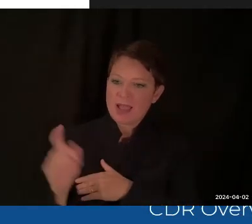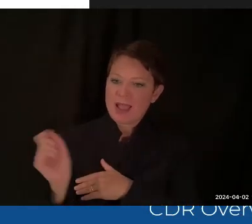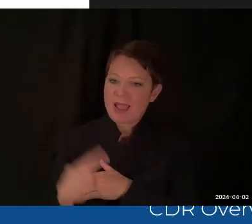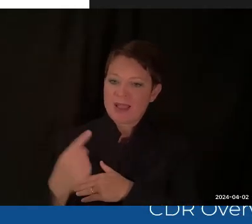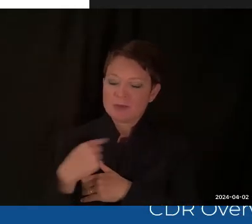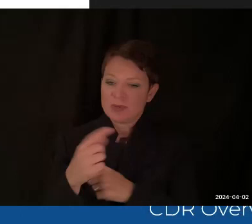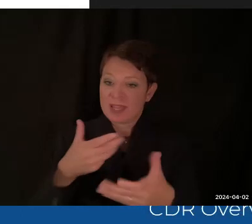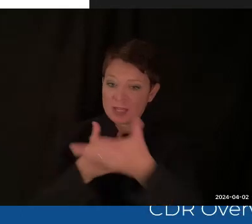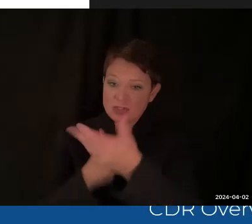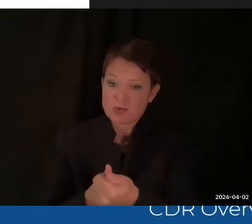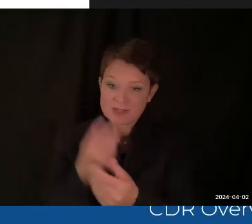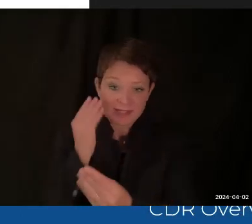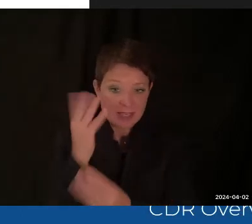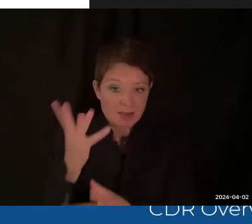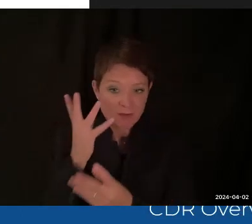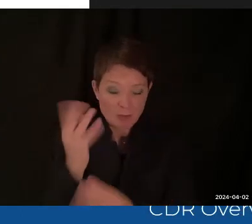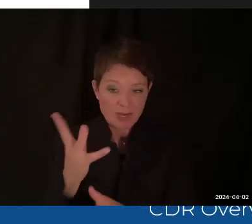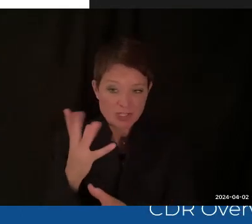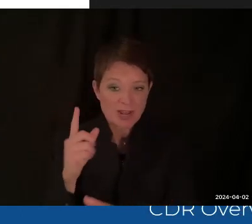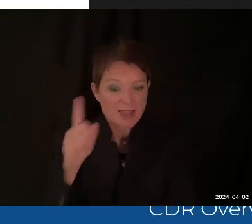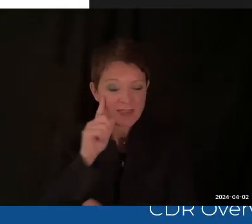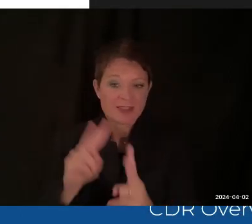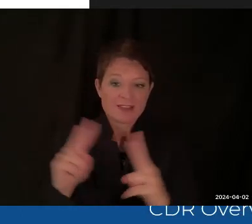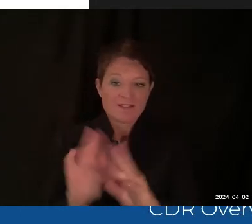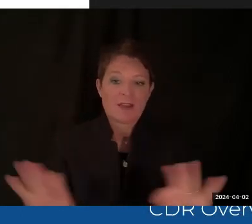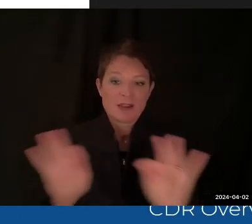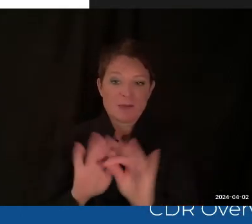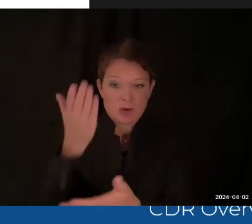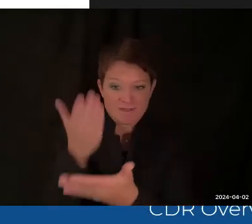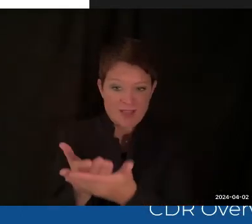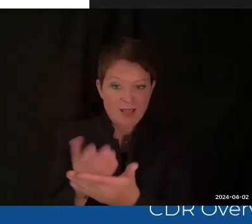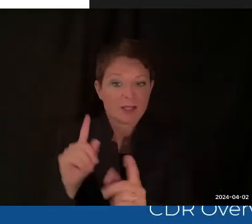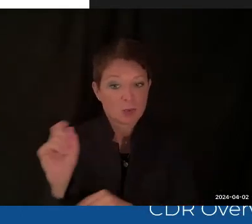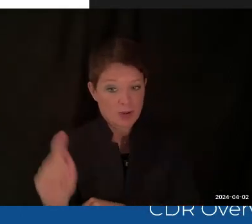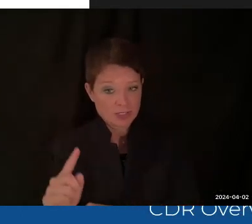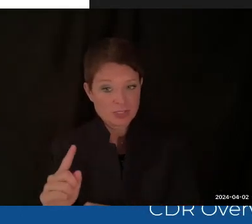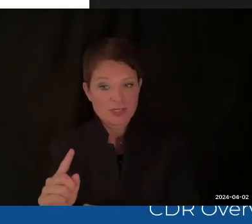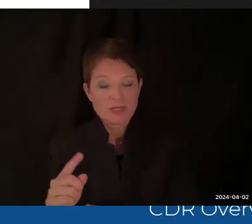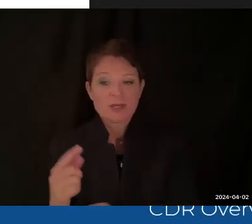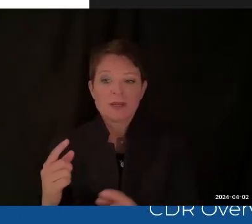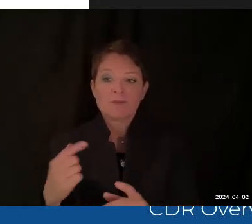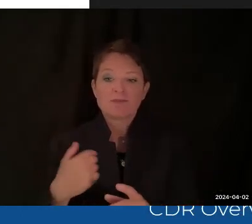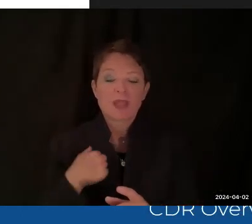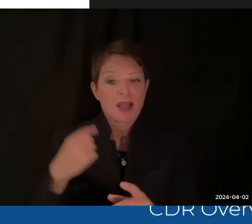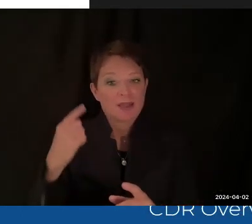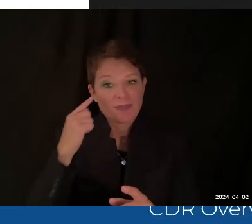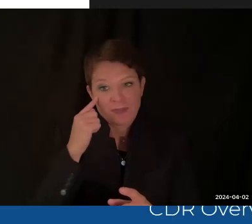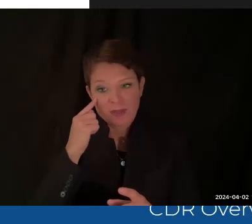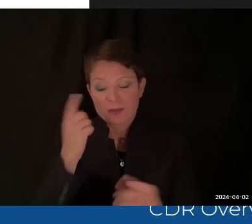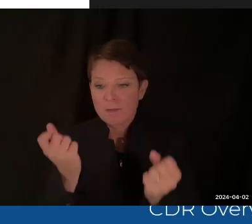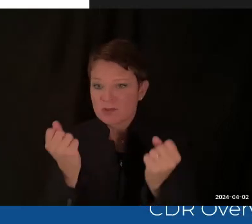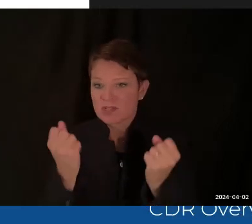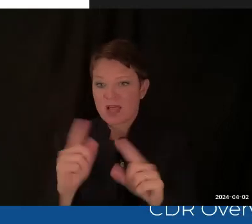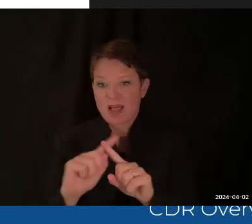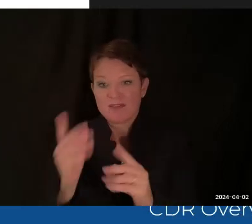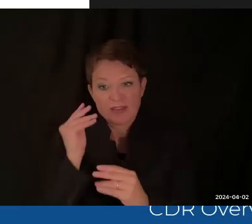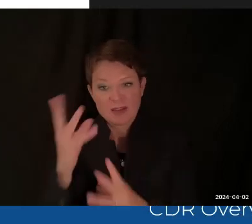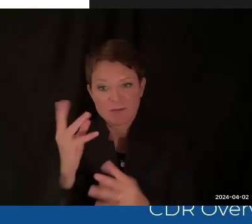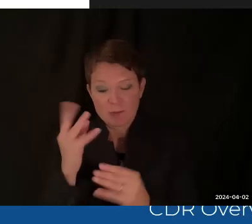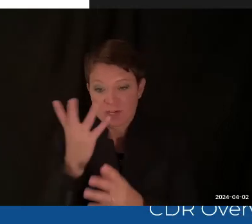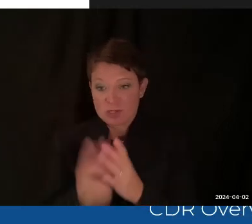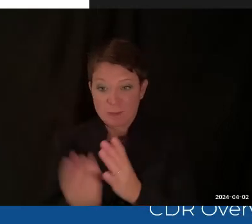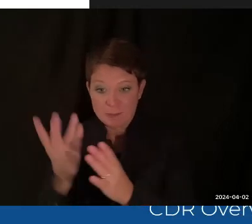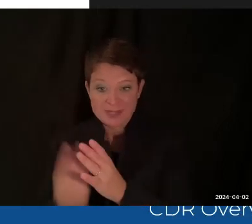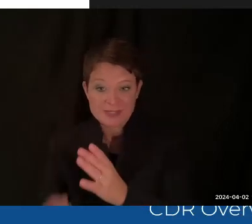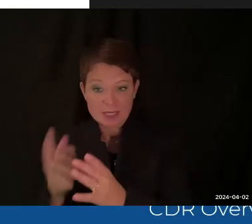if we can trust the information. I think that's an extremely valid question. I think there is a lot of information missing, and what has